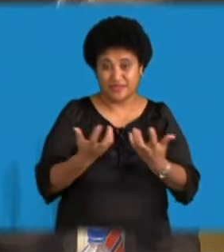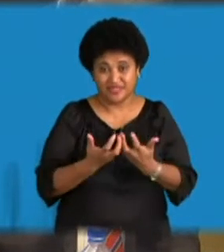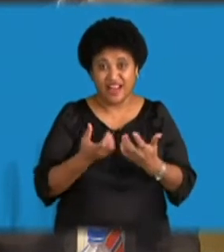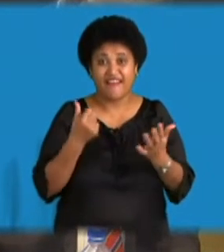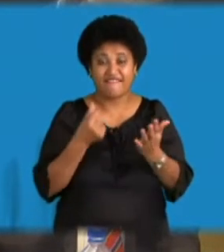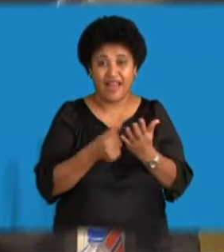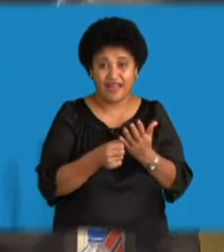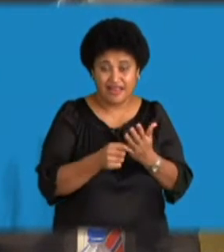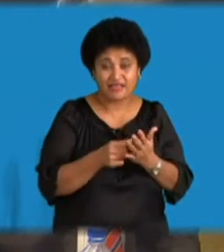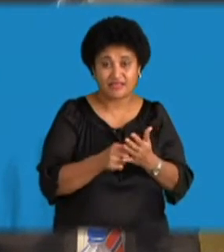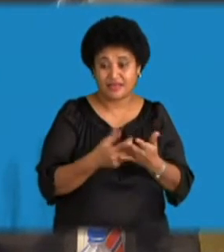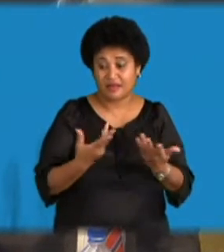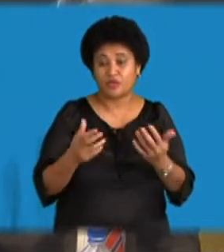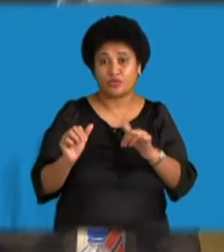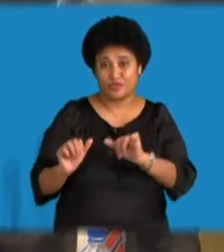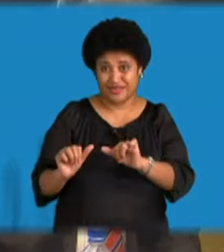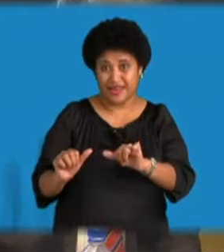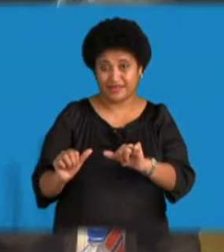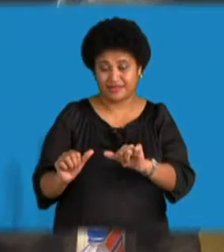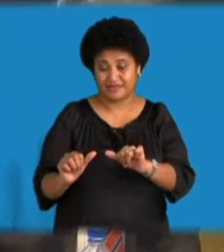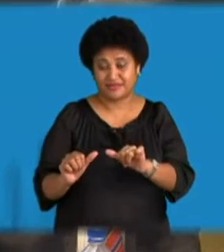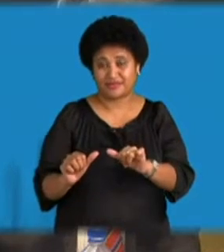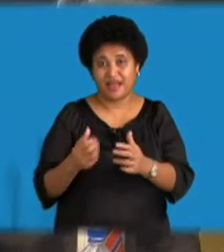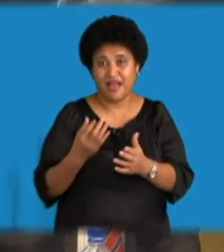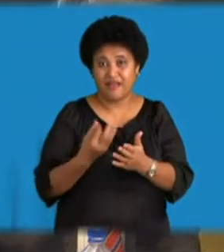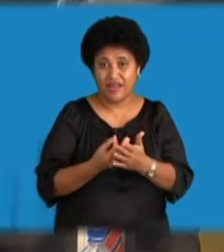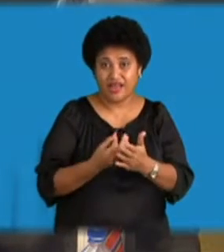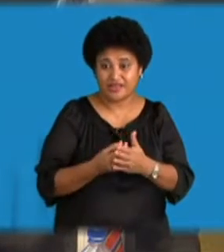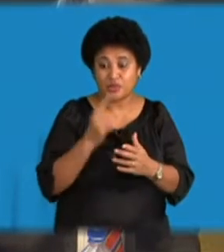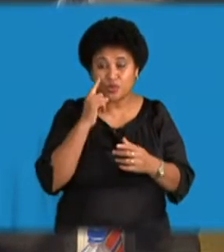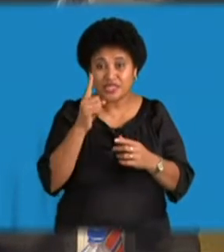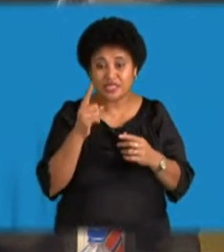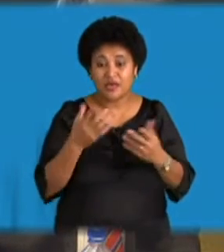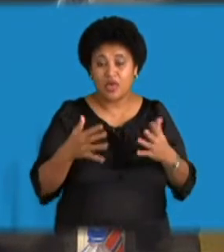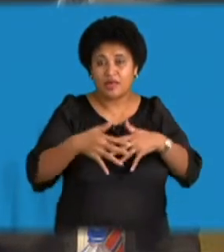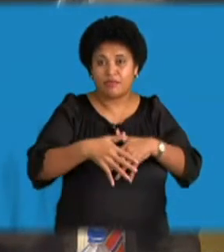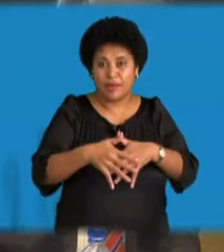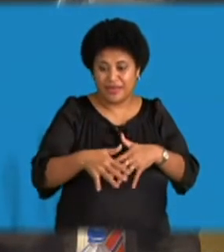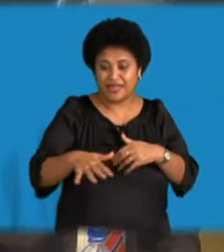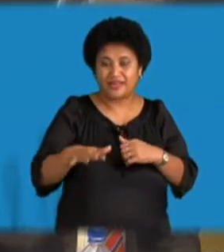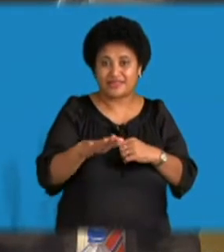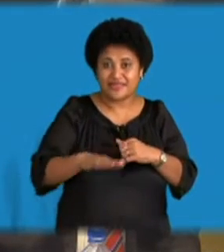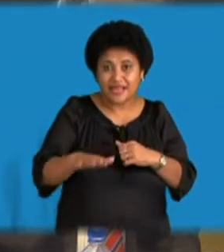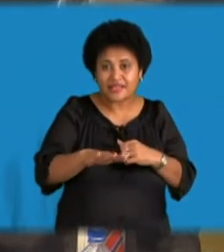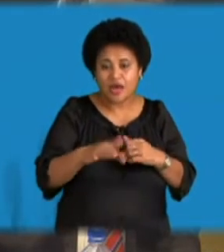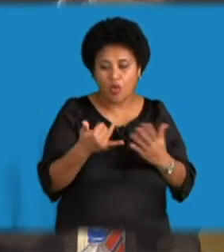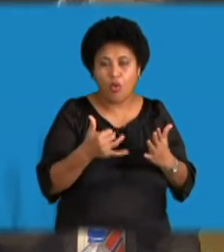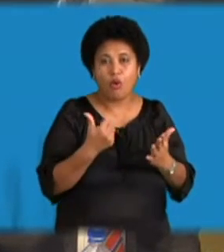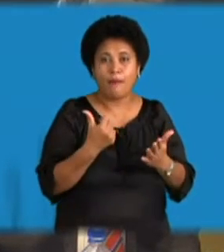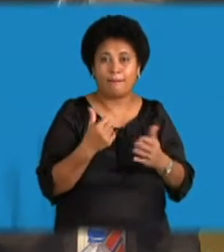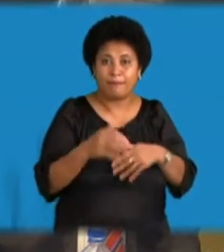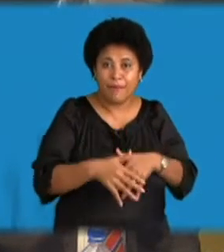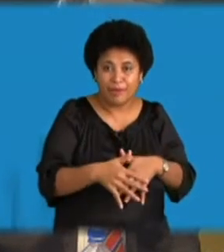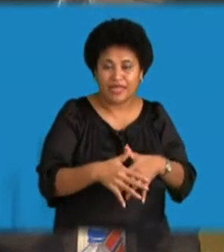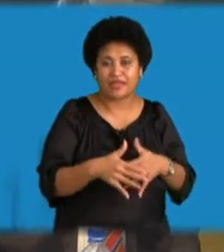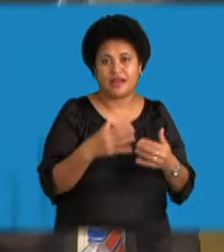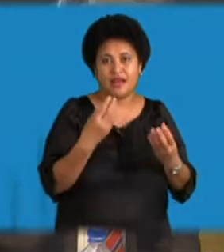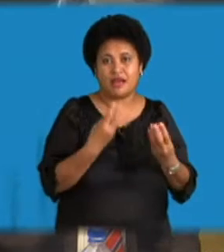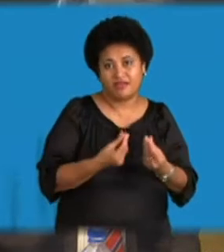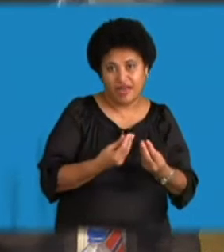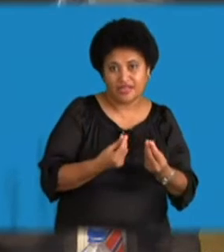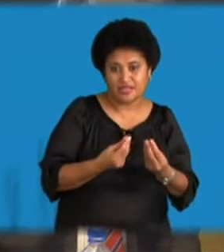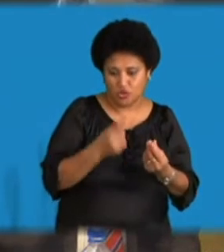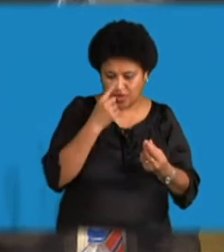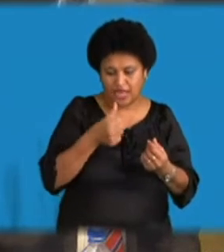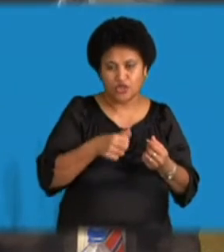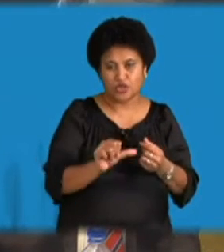Adaptation finance, Madam Speaker, is generally seen as where the public sector or the public finances come into use. So it is a major